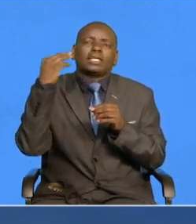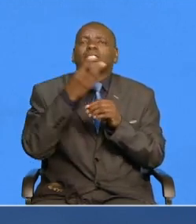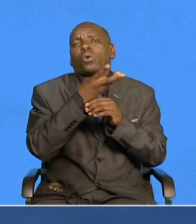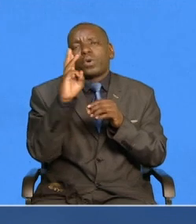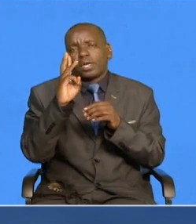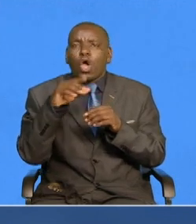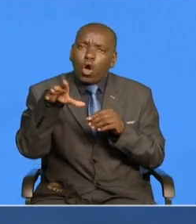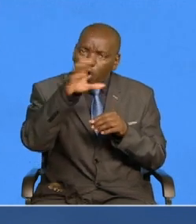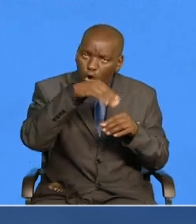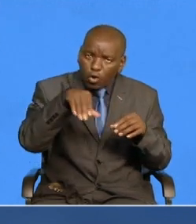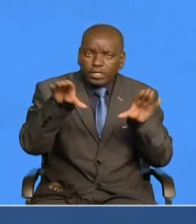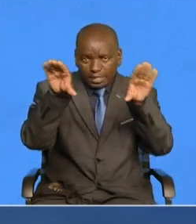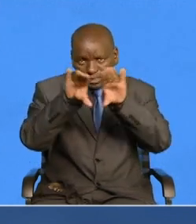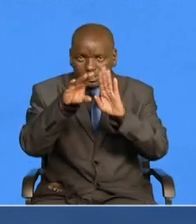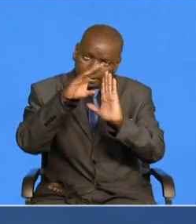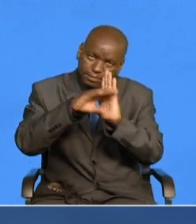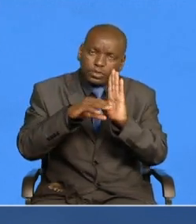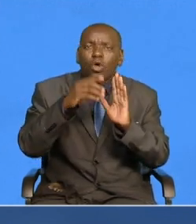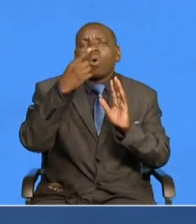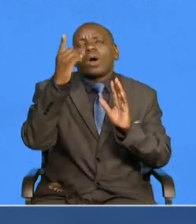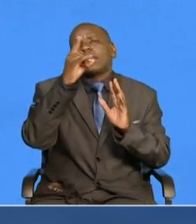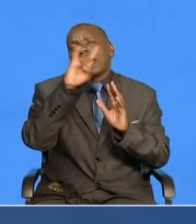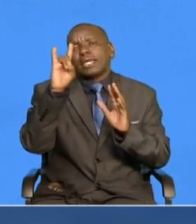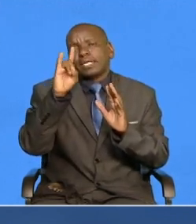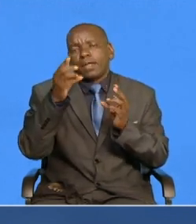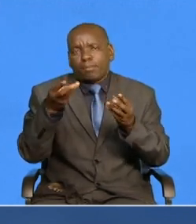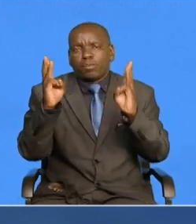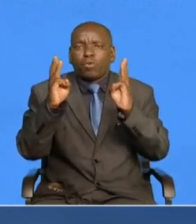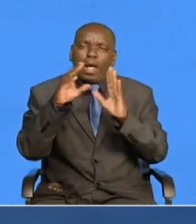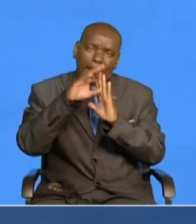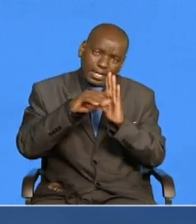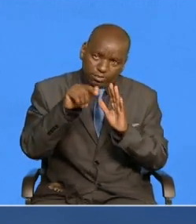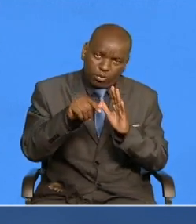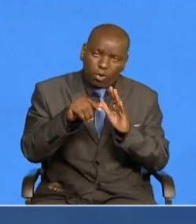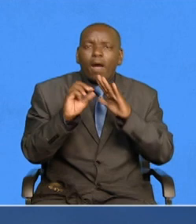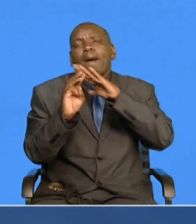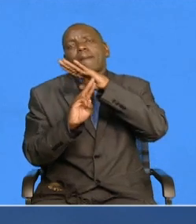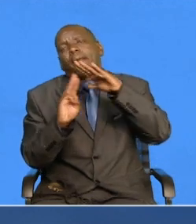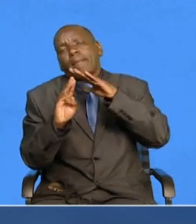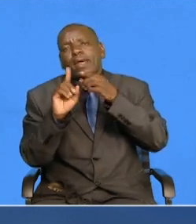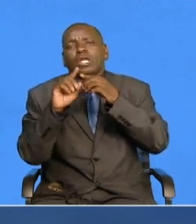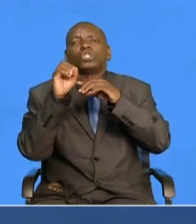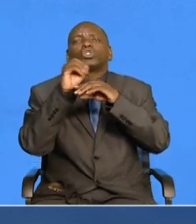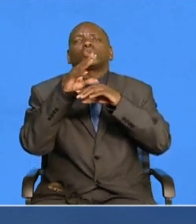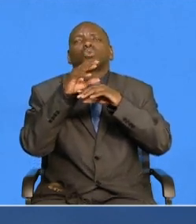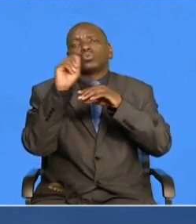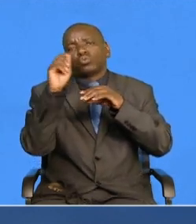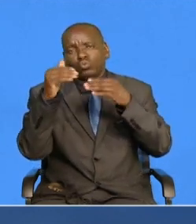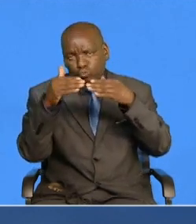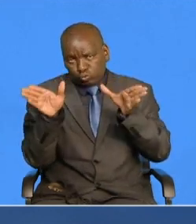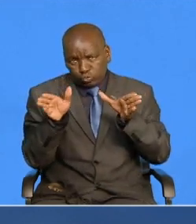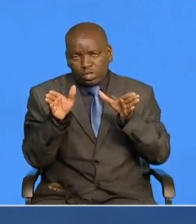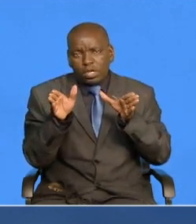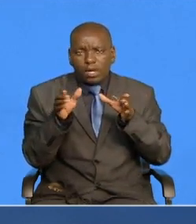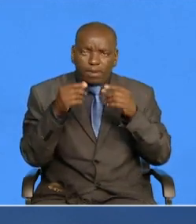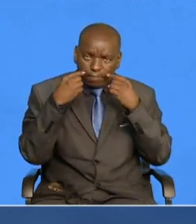week. All the gatherings are limited to 100 people or less per gathering. Primary and secondary schools remain open with